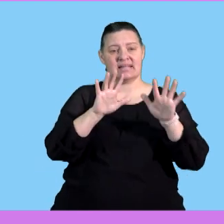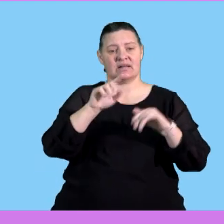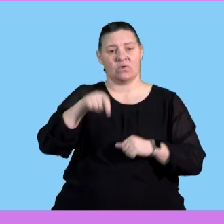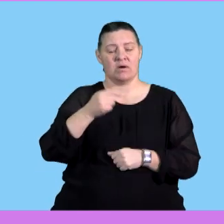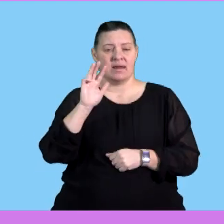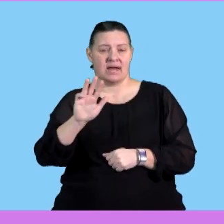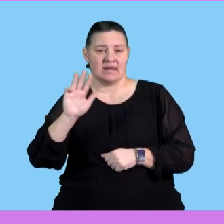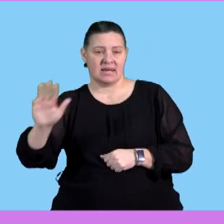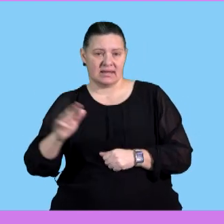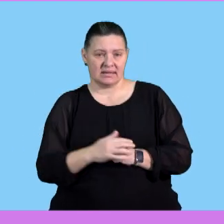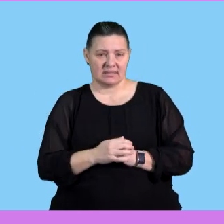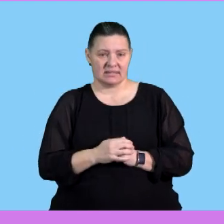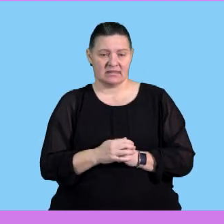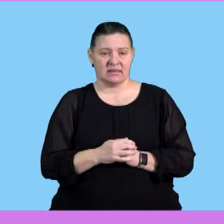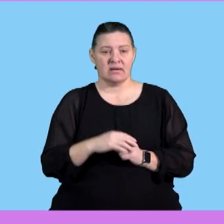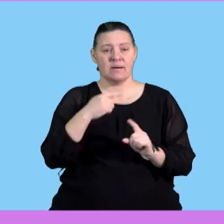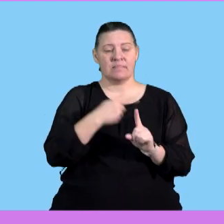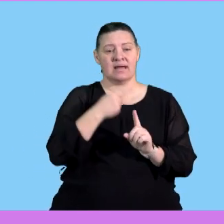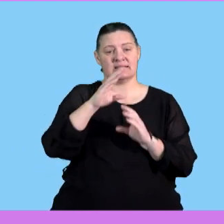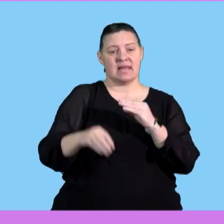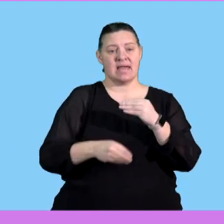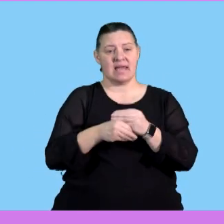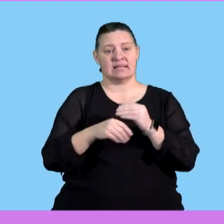23.99 plus